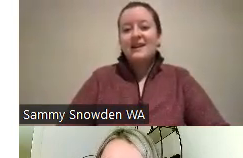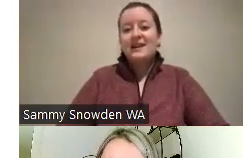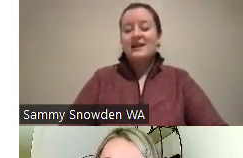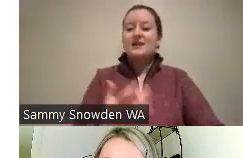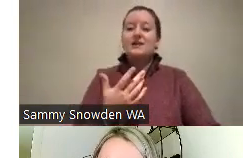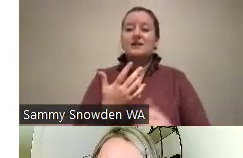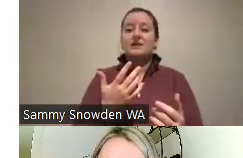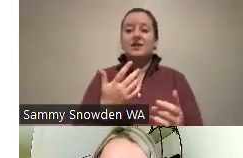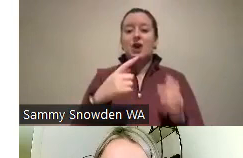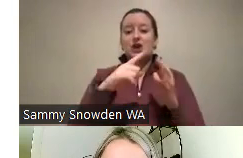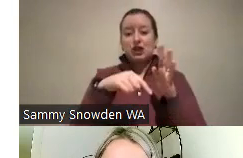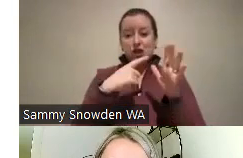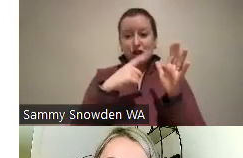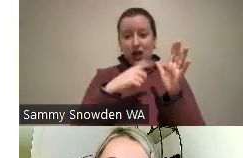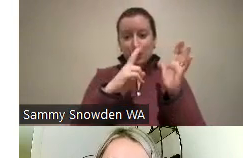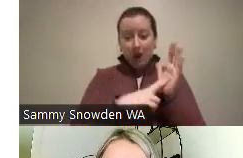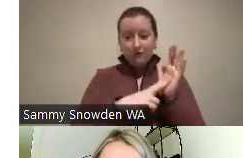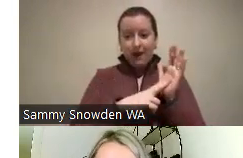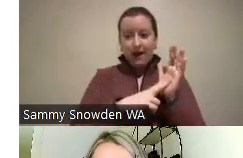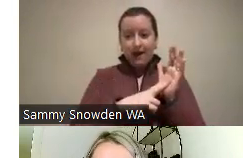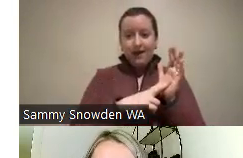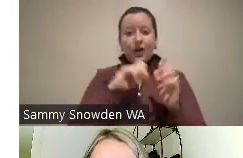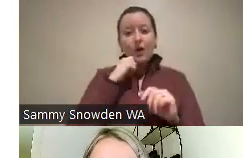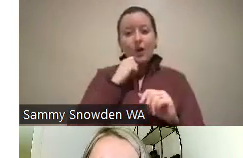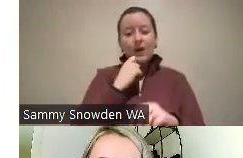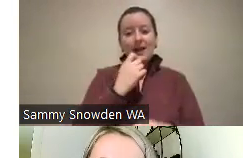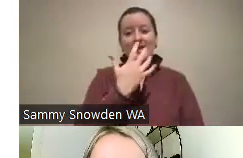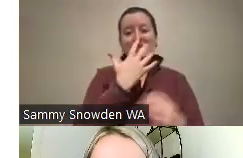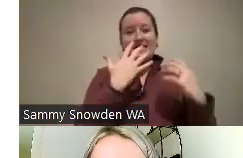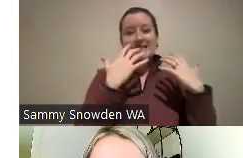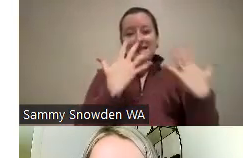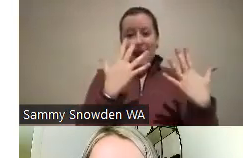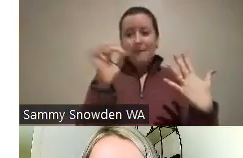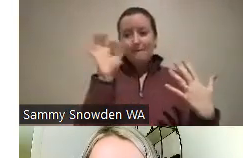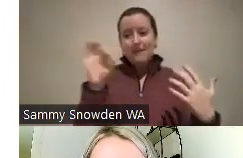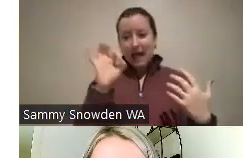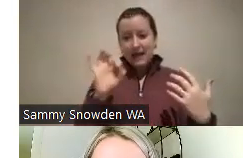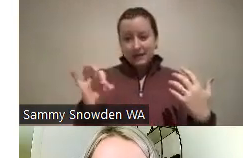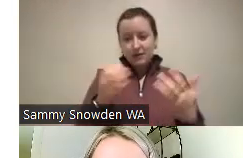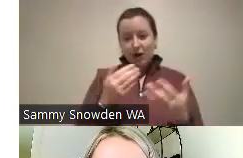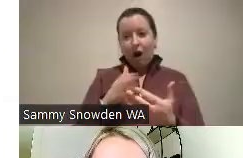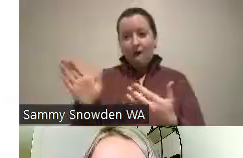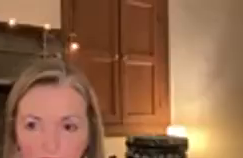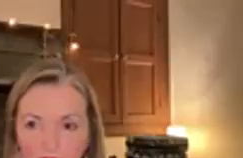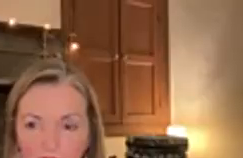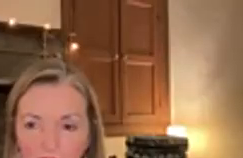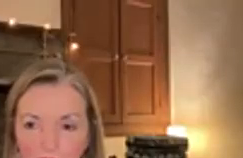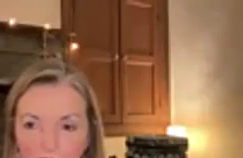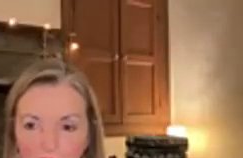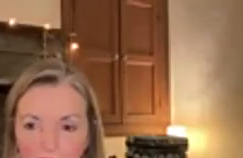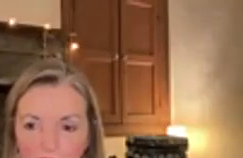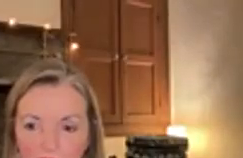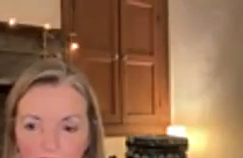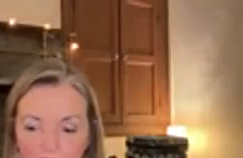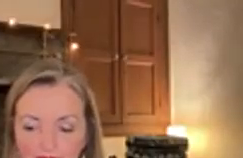oil. So that's available as well. And I'll stop sharing that and pass over to Lisa